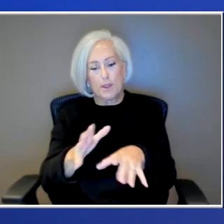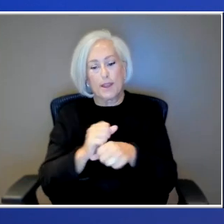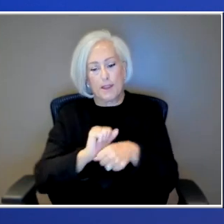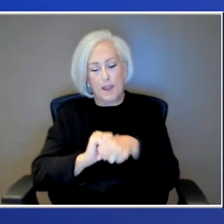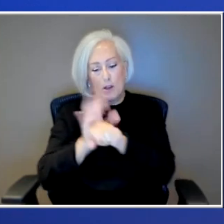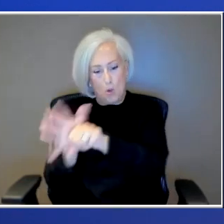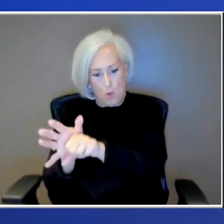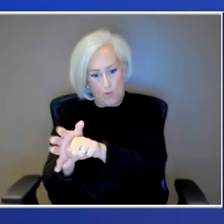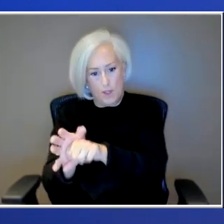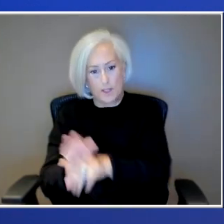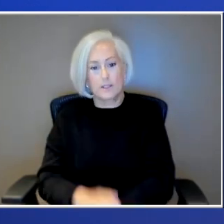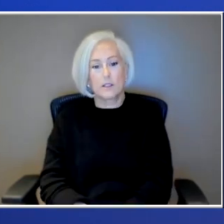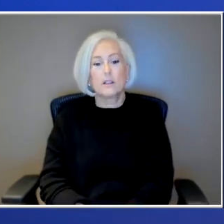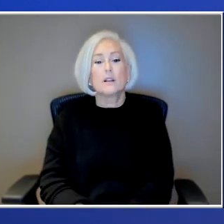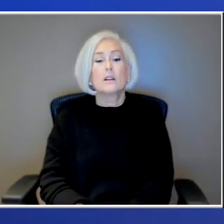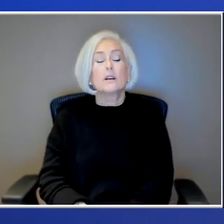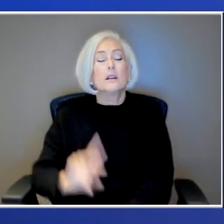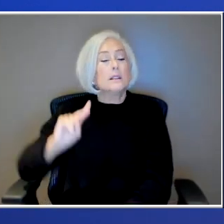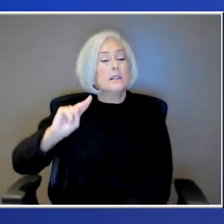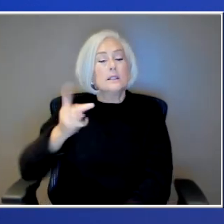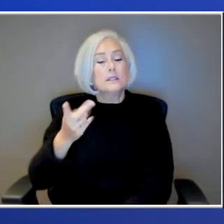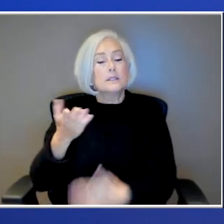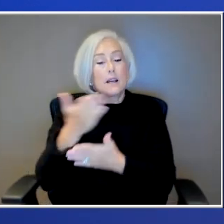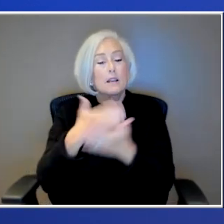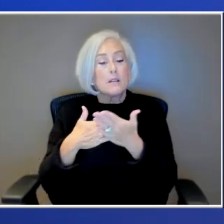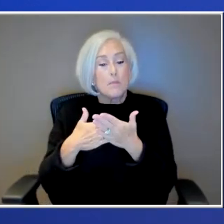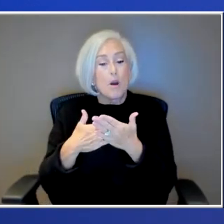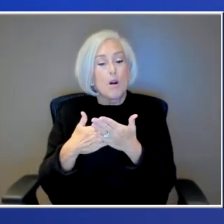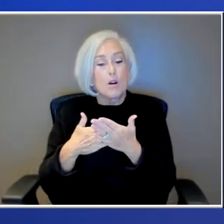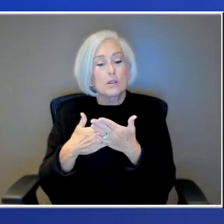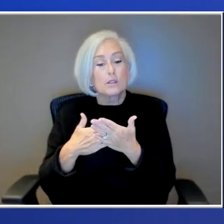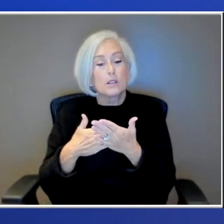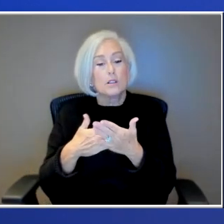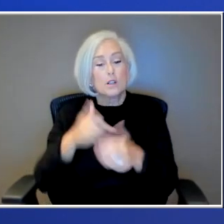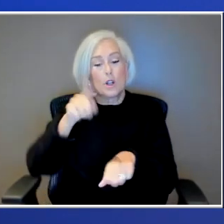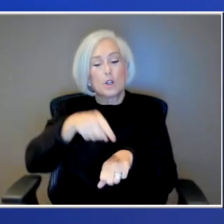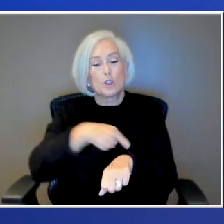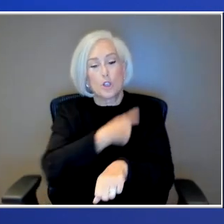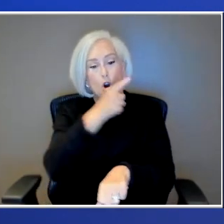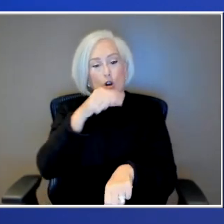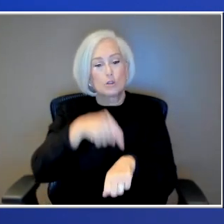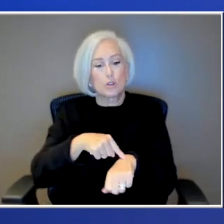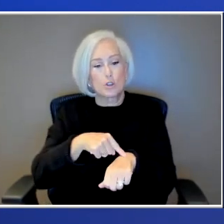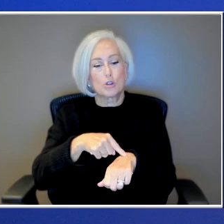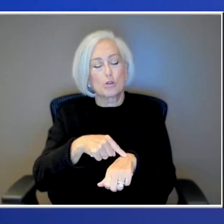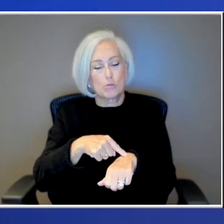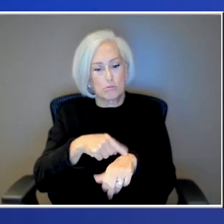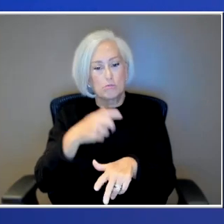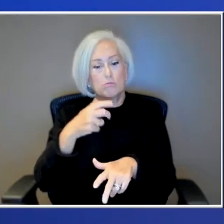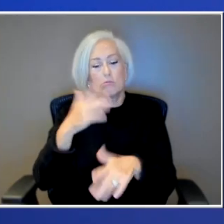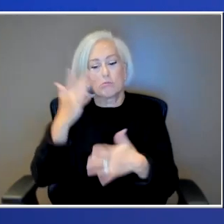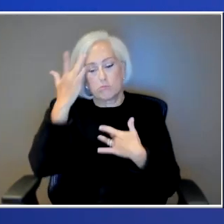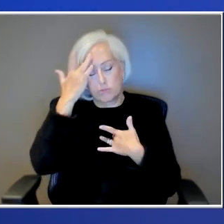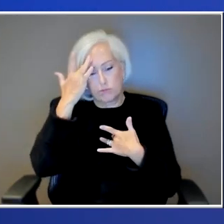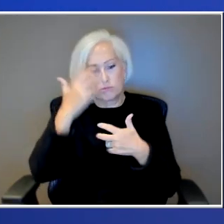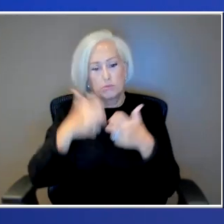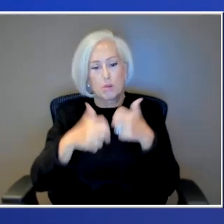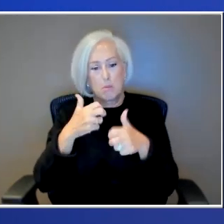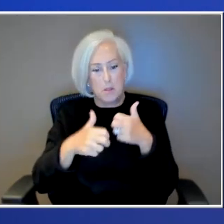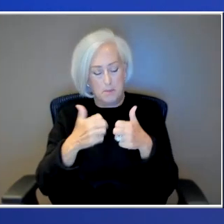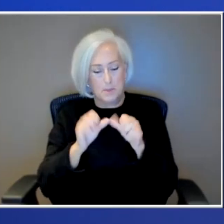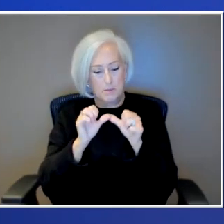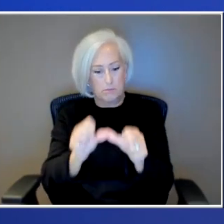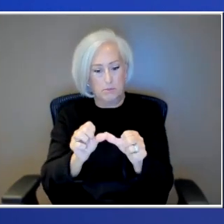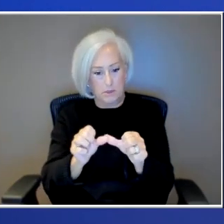that. The second part of that now, going on to the longer term complications, in any of the studies that have been done since the